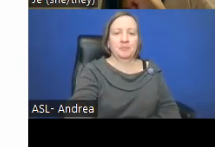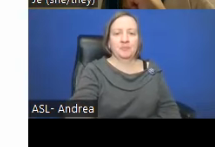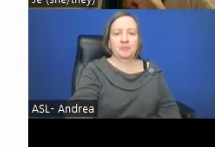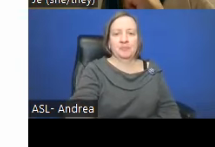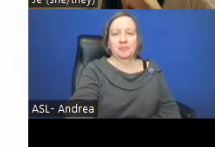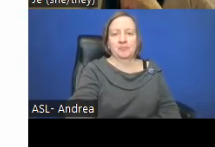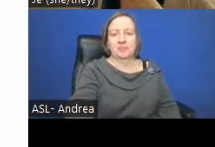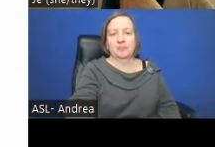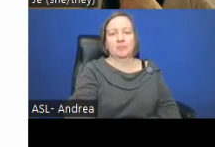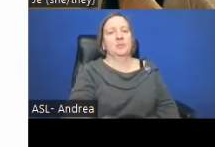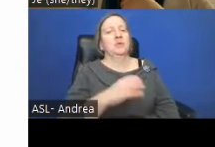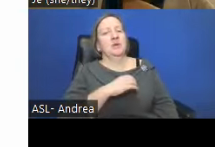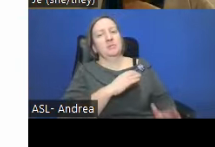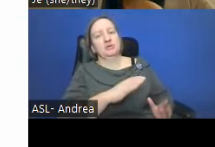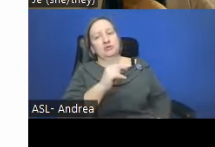Charlie, then Commissioner Dan.